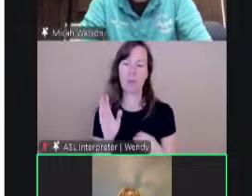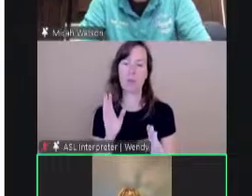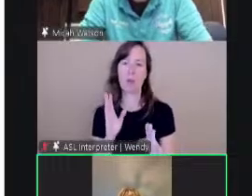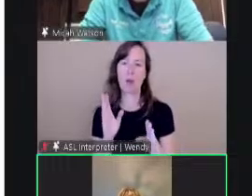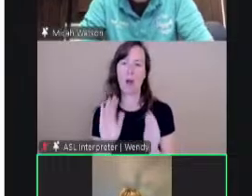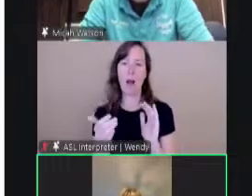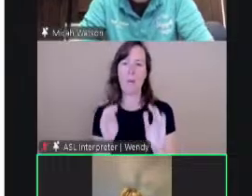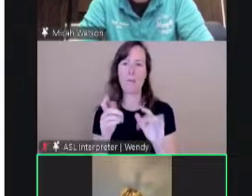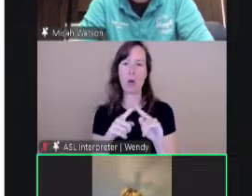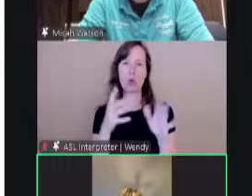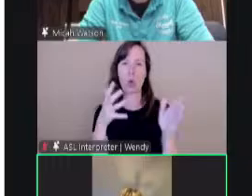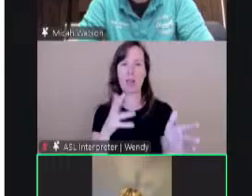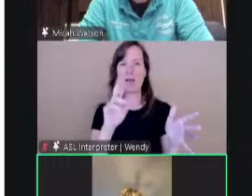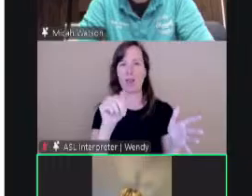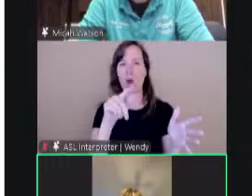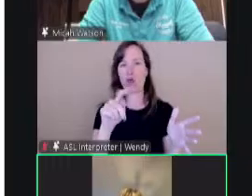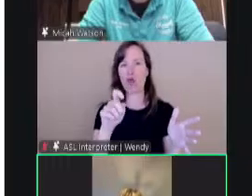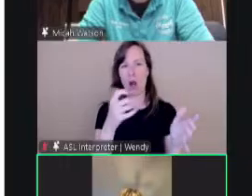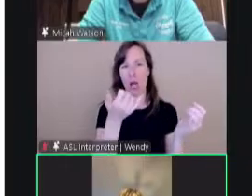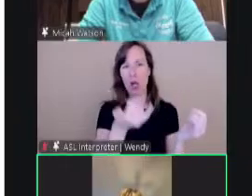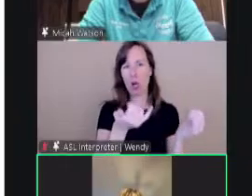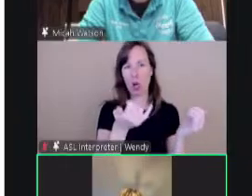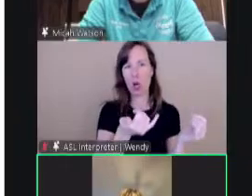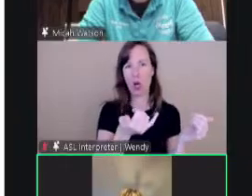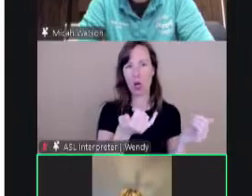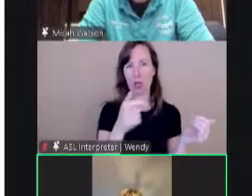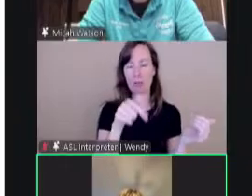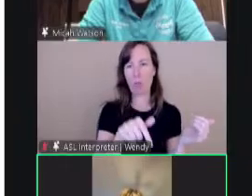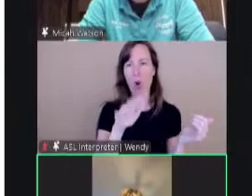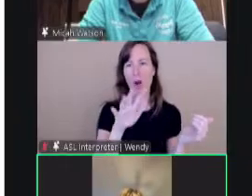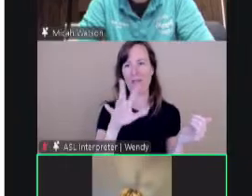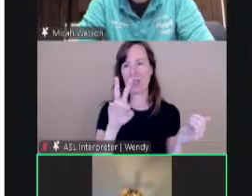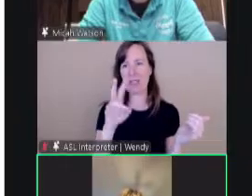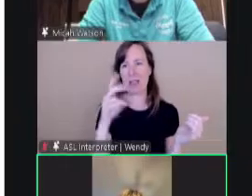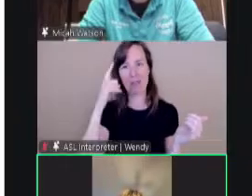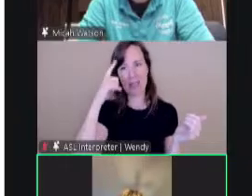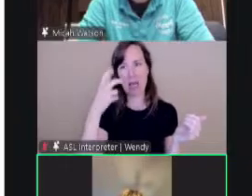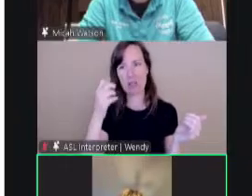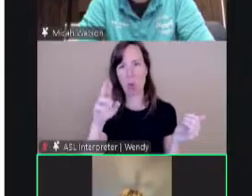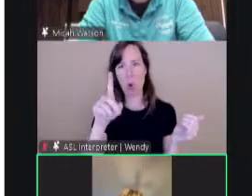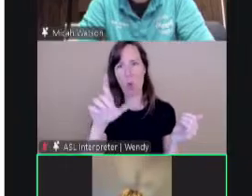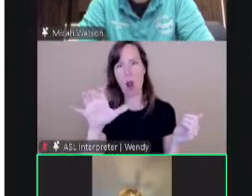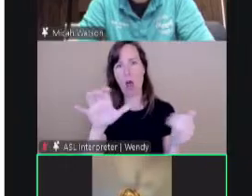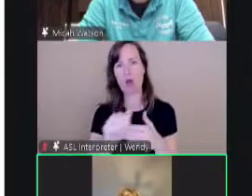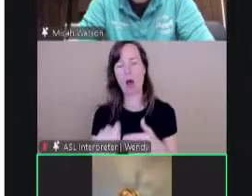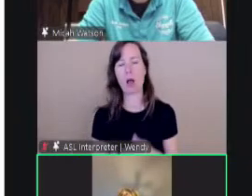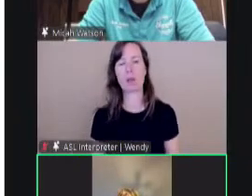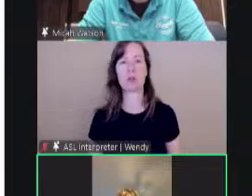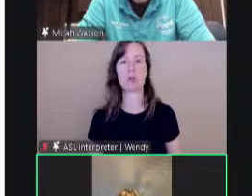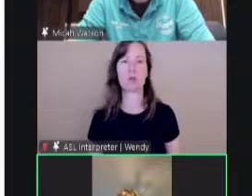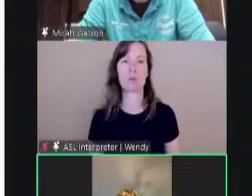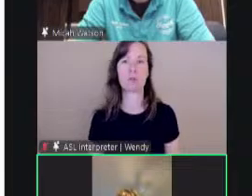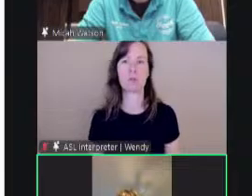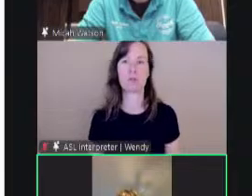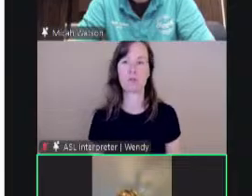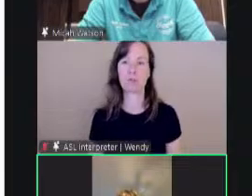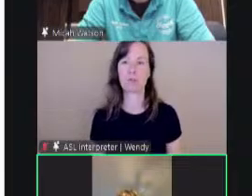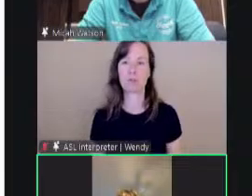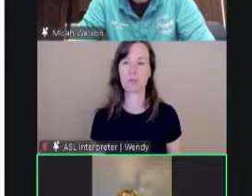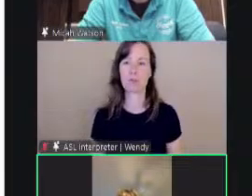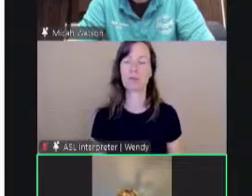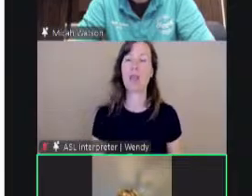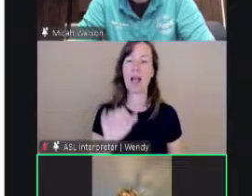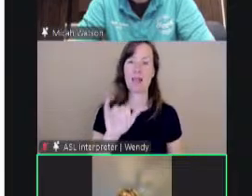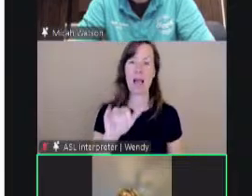0.57 57 cents per $100. So that's the first line